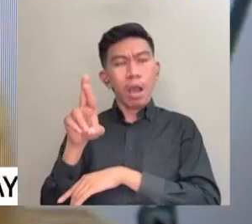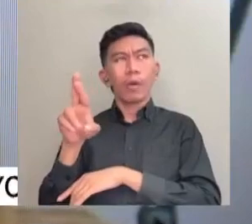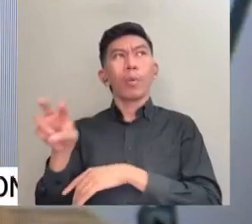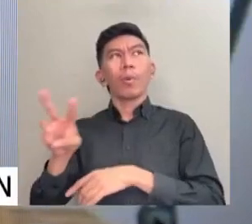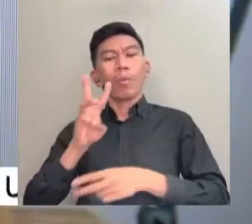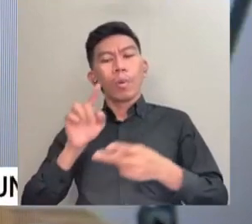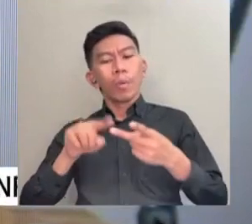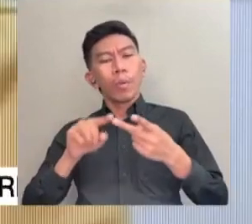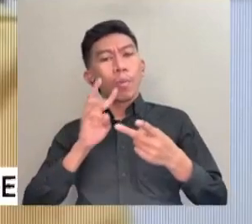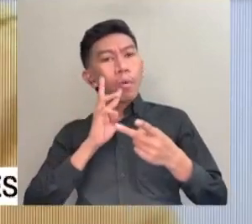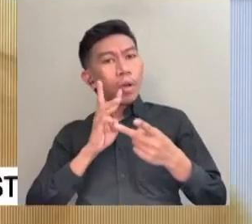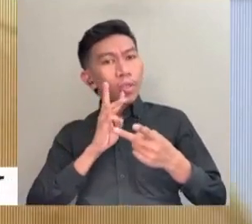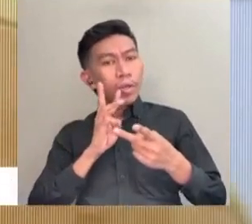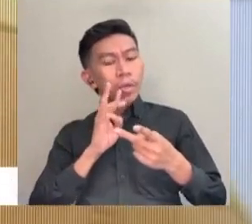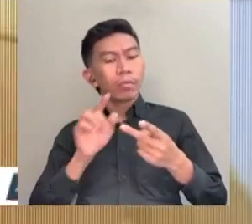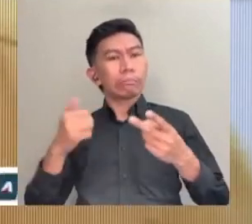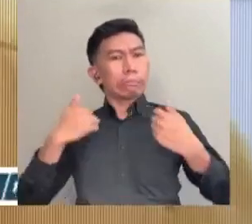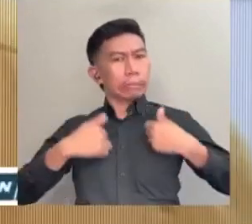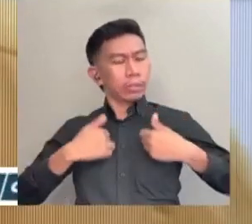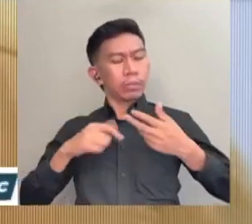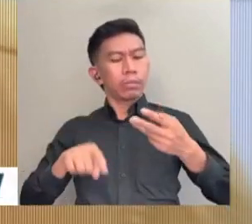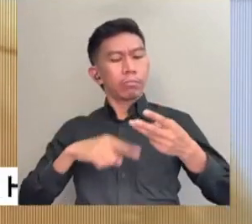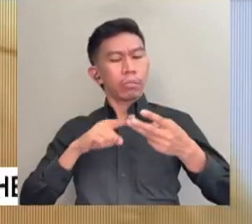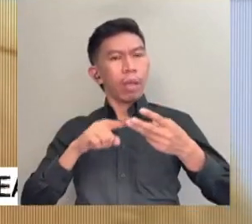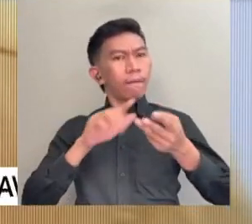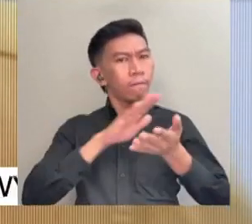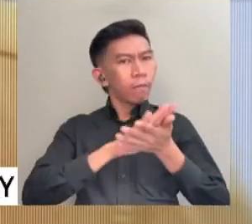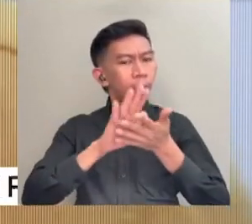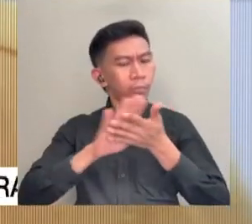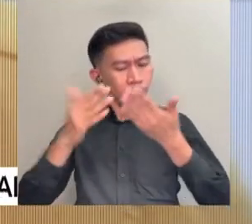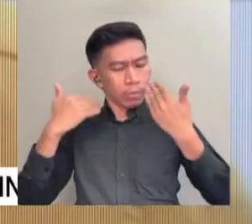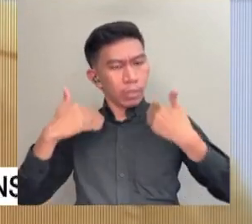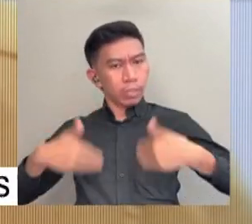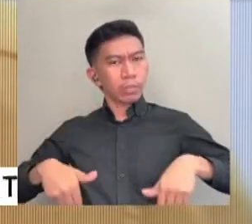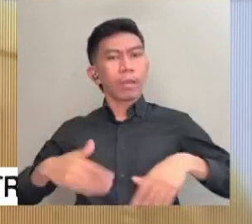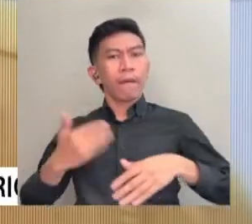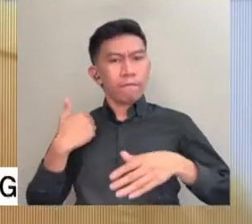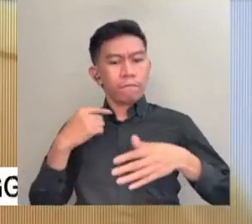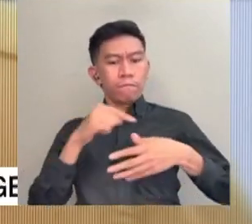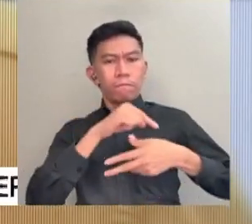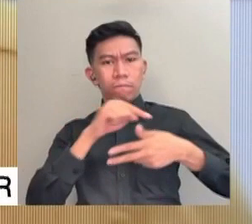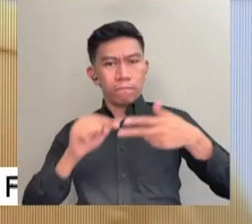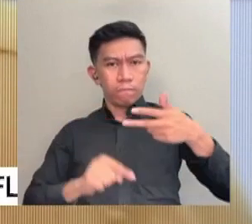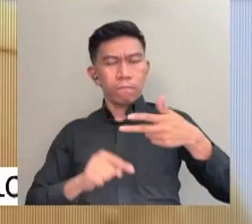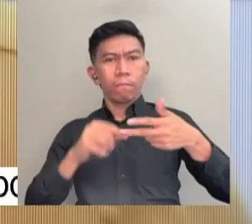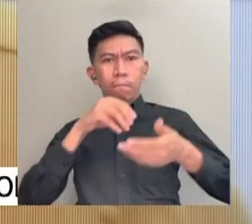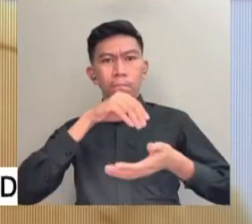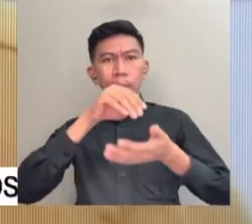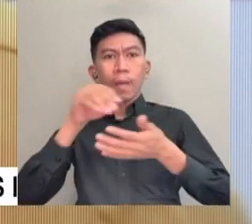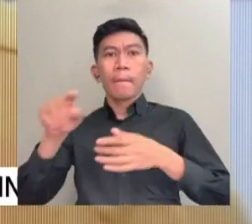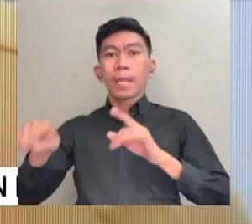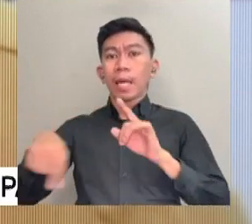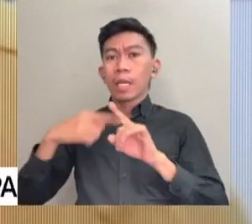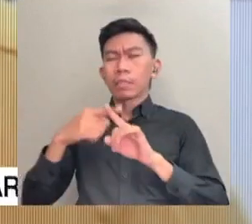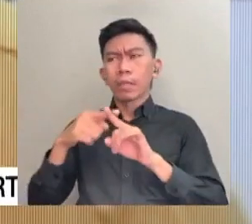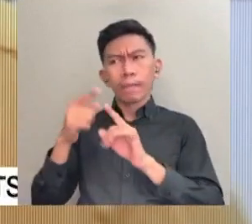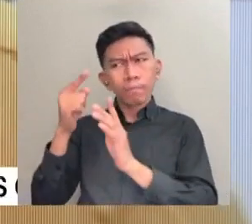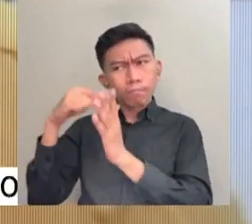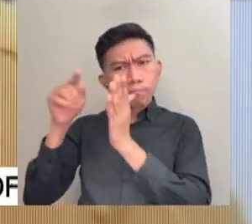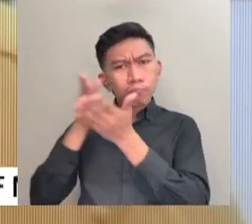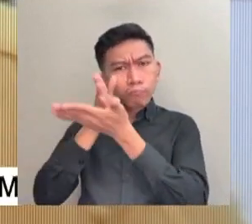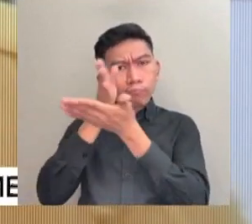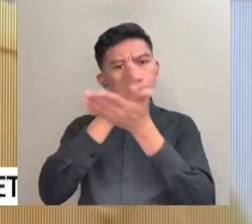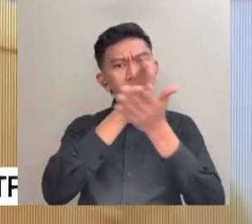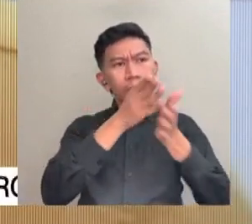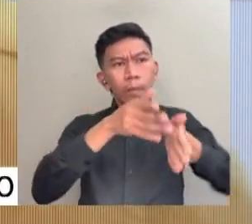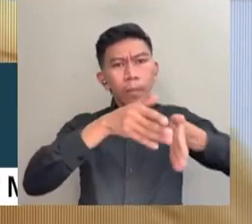and sanitary things. Nag-inventory din sila ng kanilang mga warehouses sa Bicol at nandoon nakastock yung kanilang